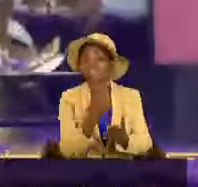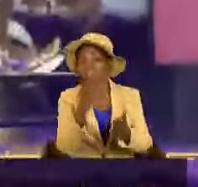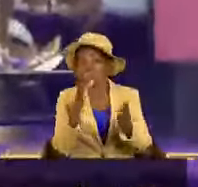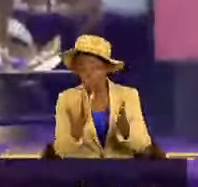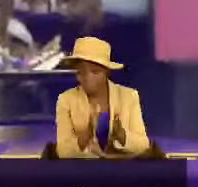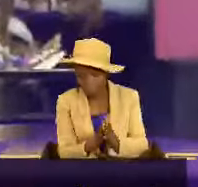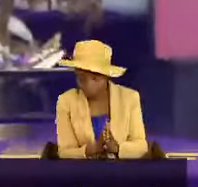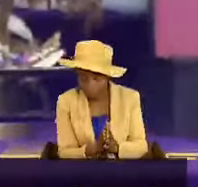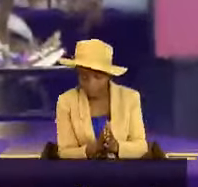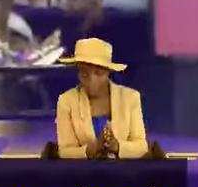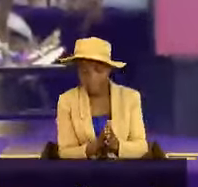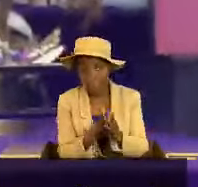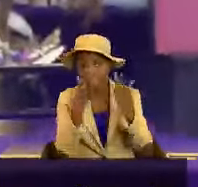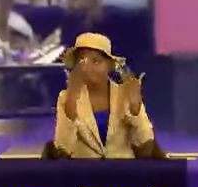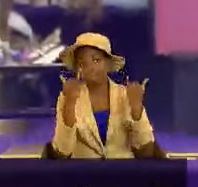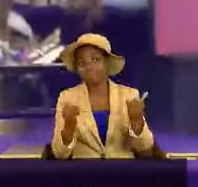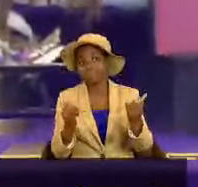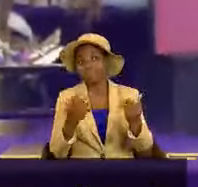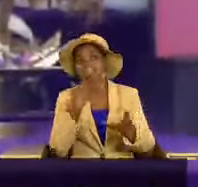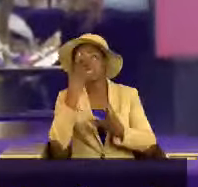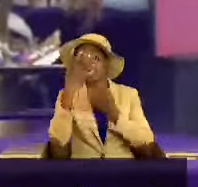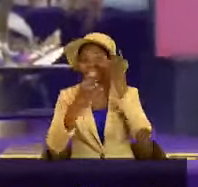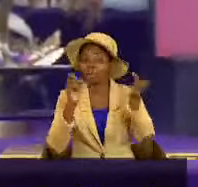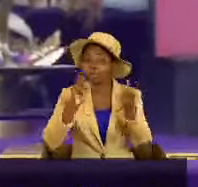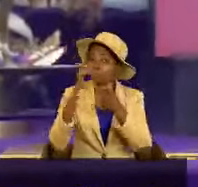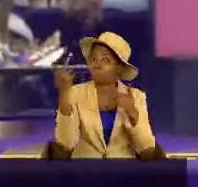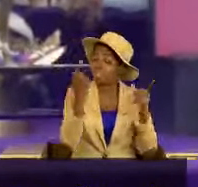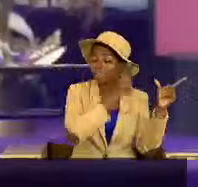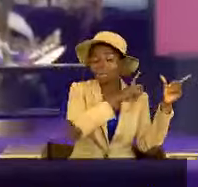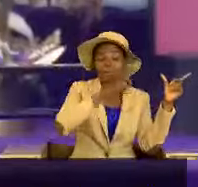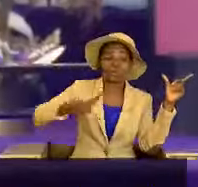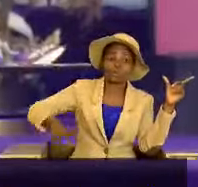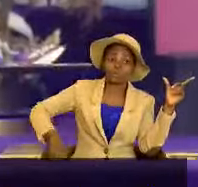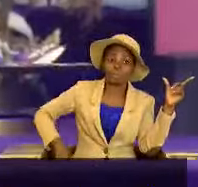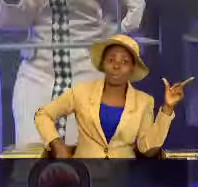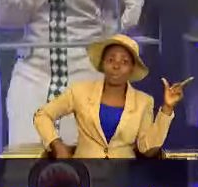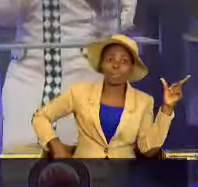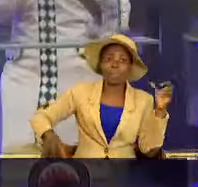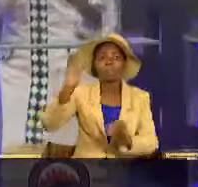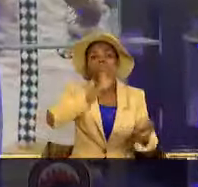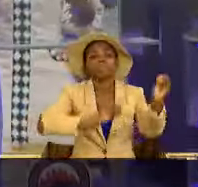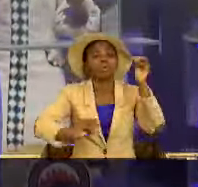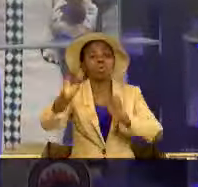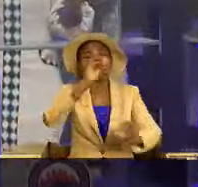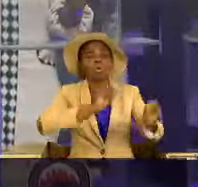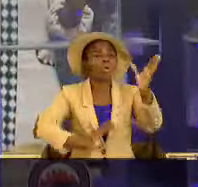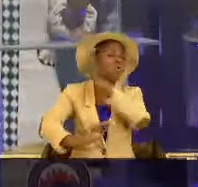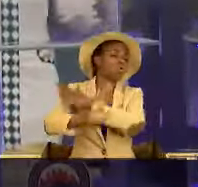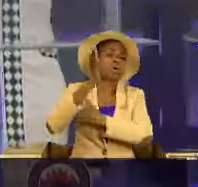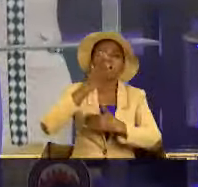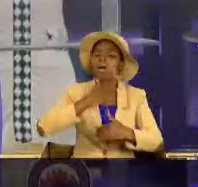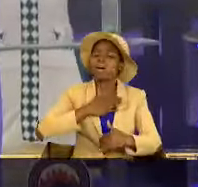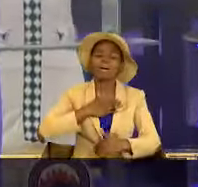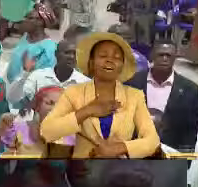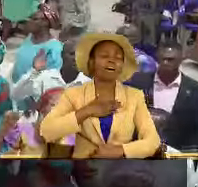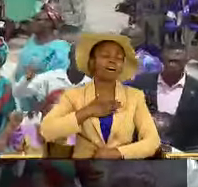like this Shout to the Lord oh God my